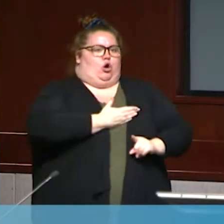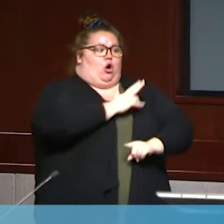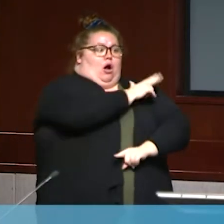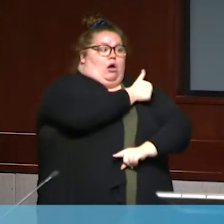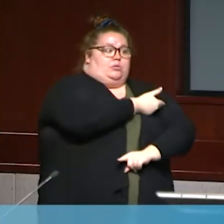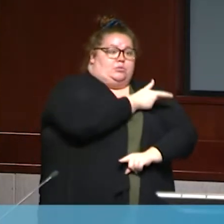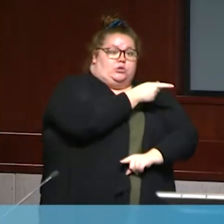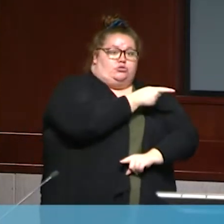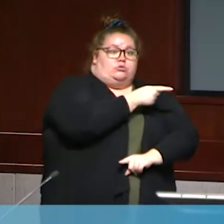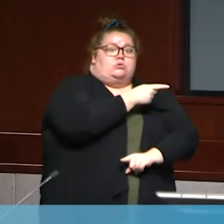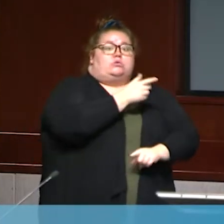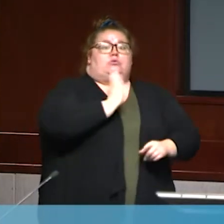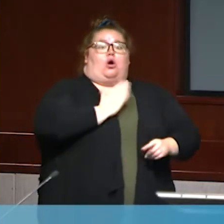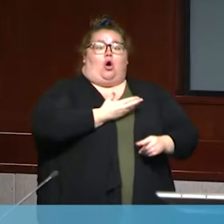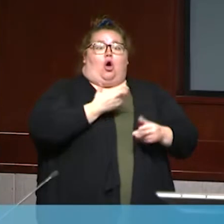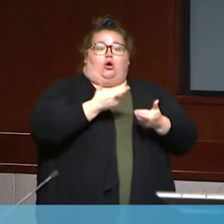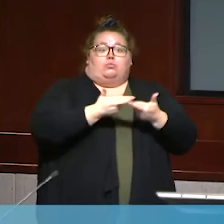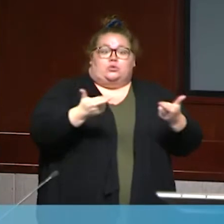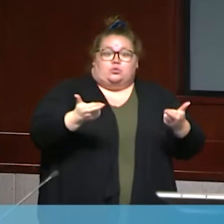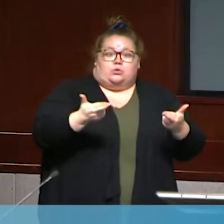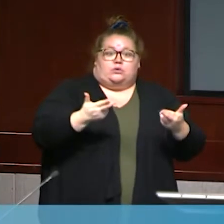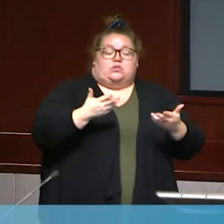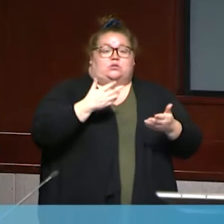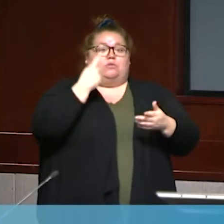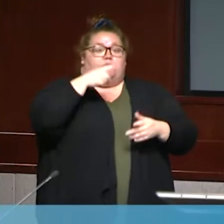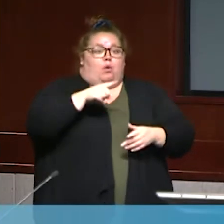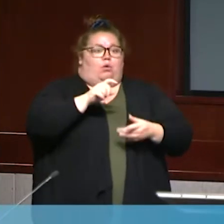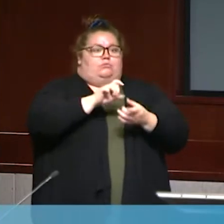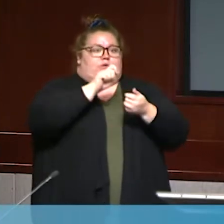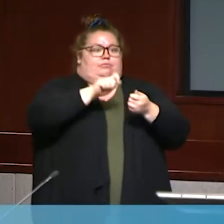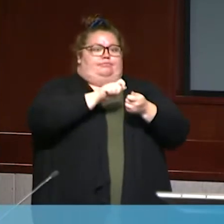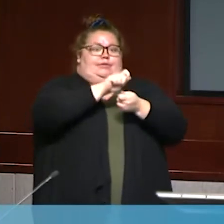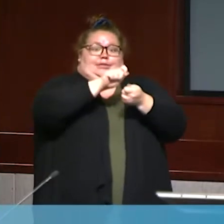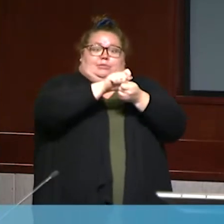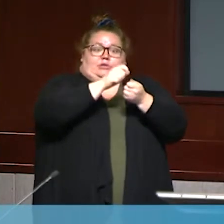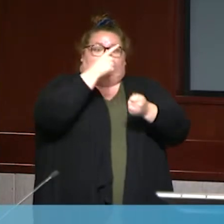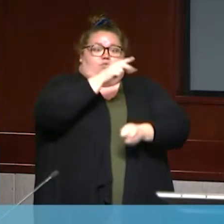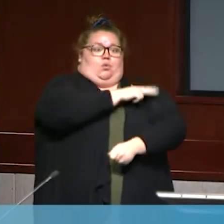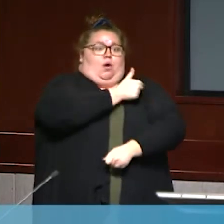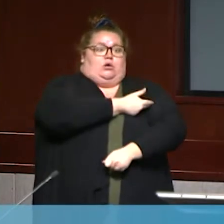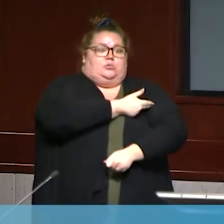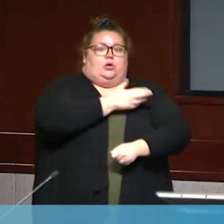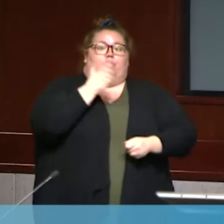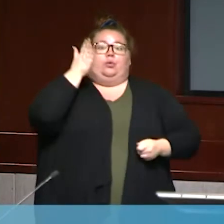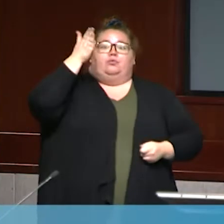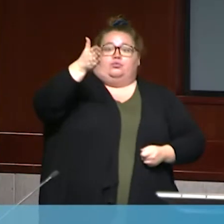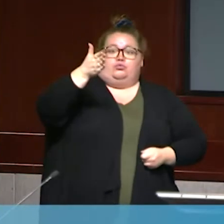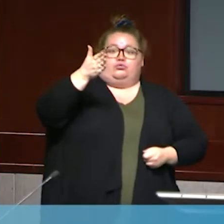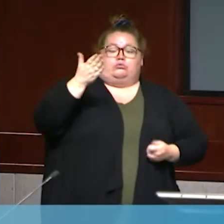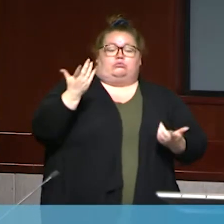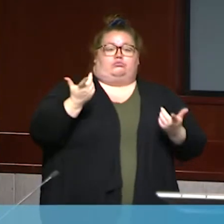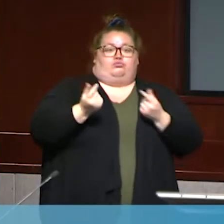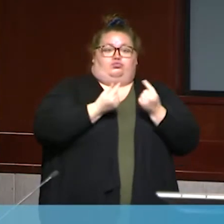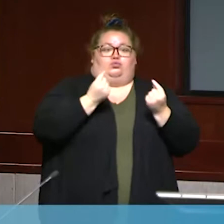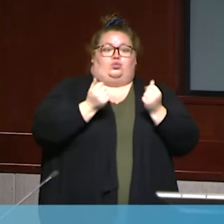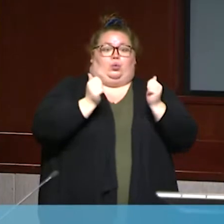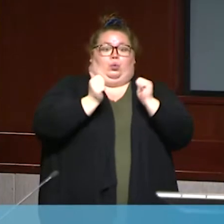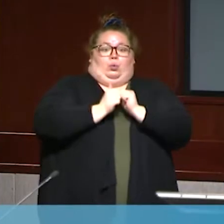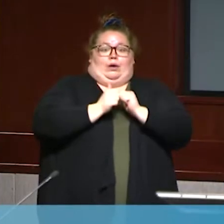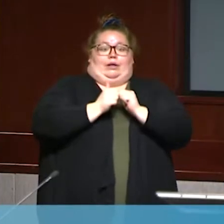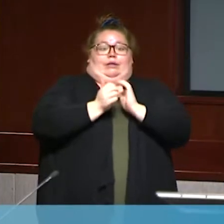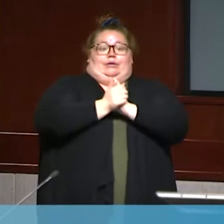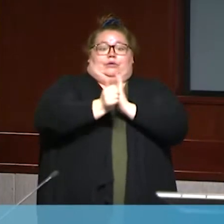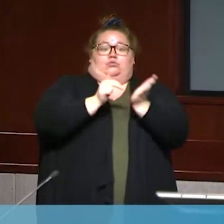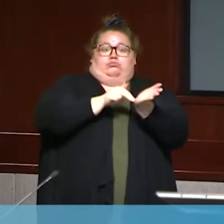hospitalization rates and our resources in the hospital now, but also in the future. As we've seen additional skilled nursing